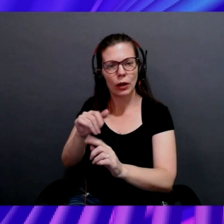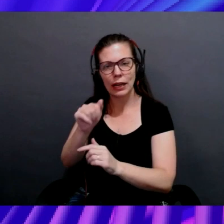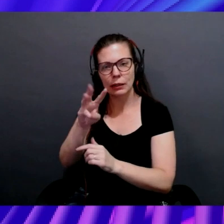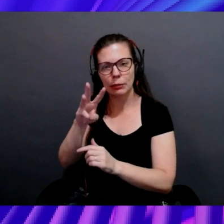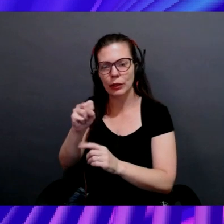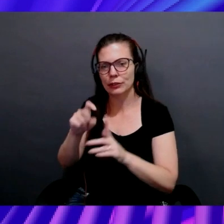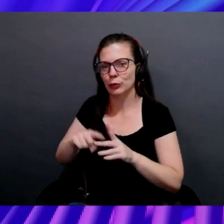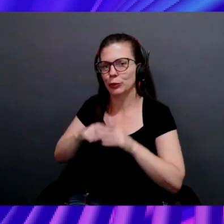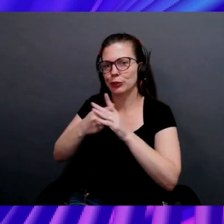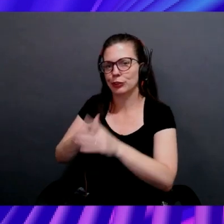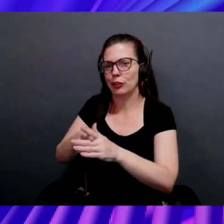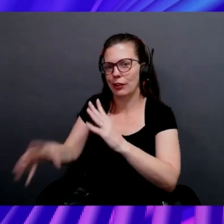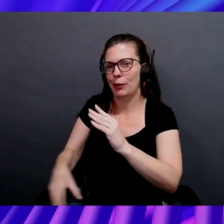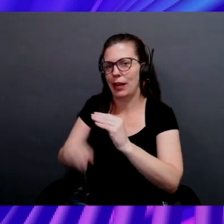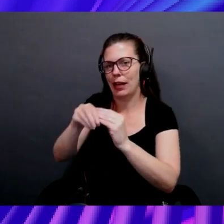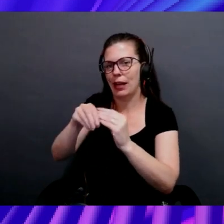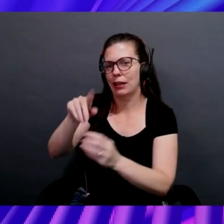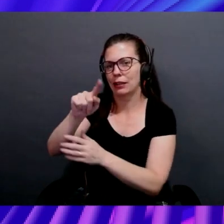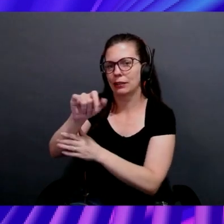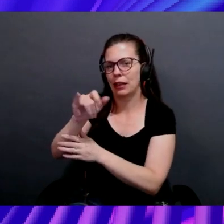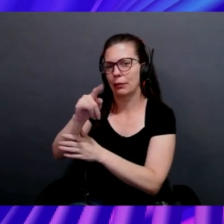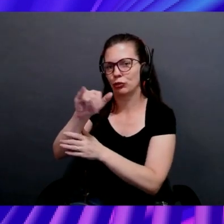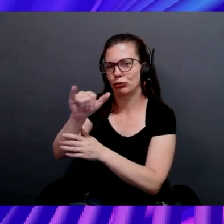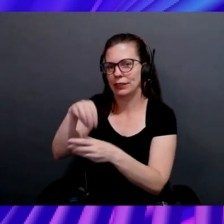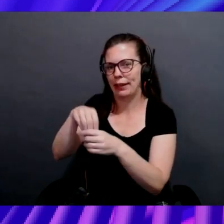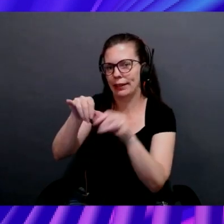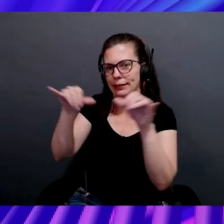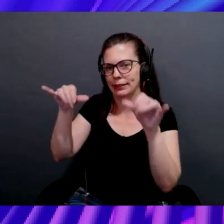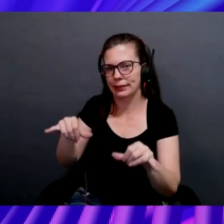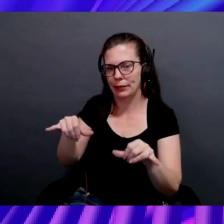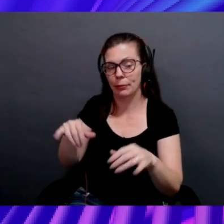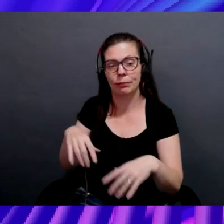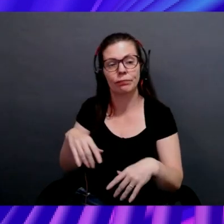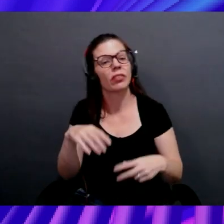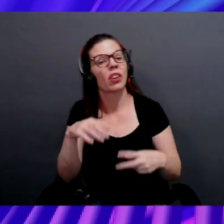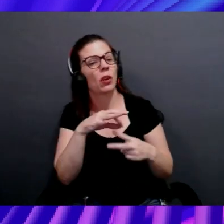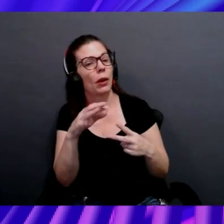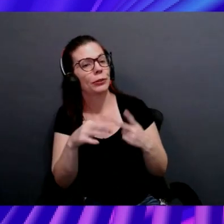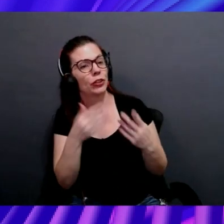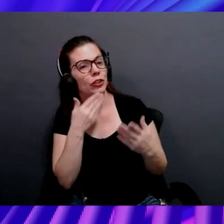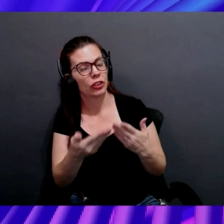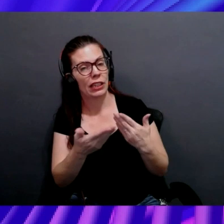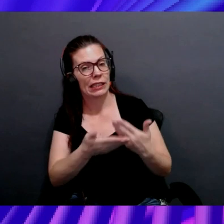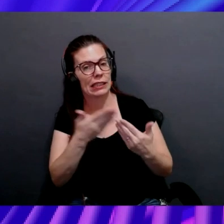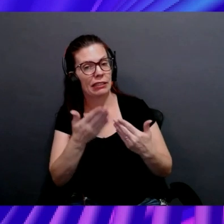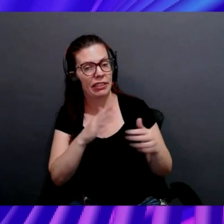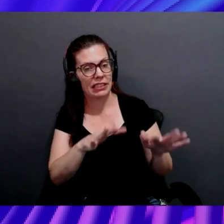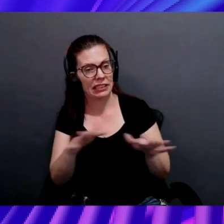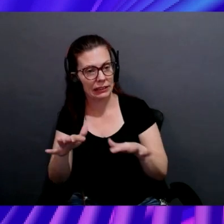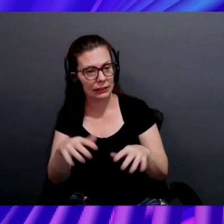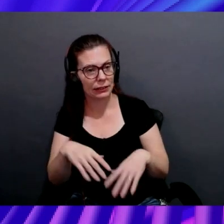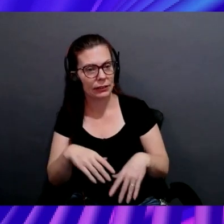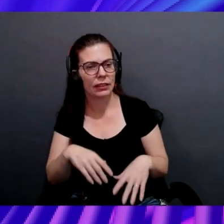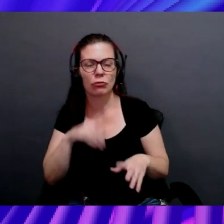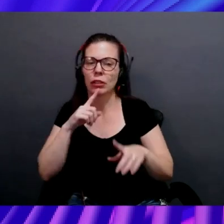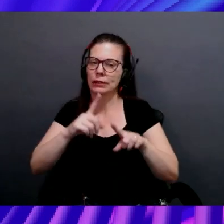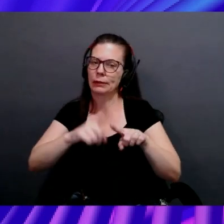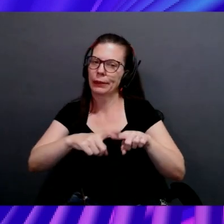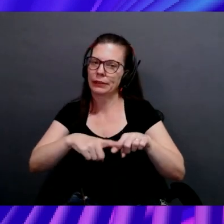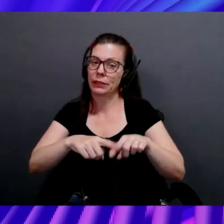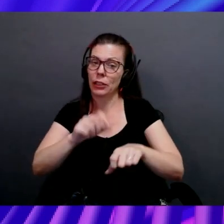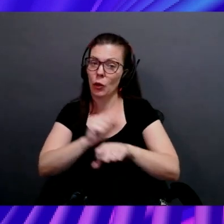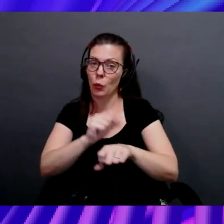the system? So those options are actually pretty good, very convenient. It depends a little bit on how your workload is actually constructed.